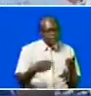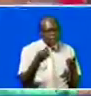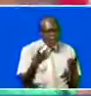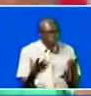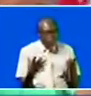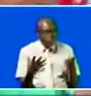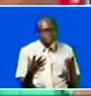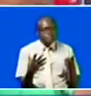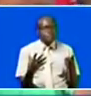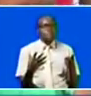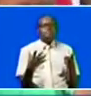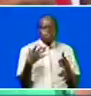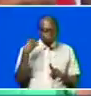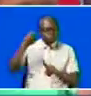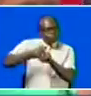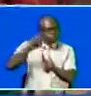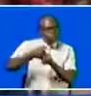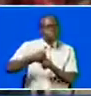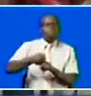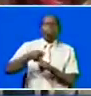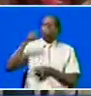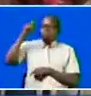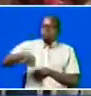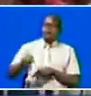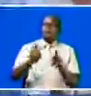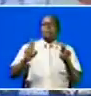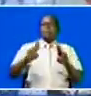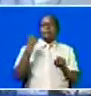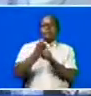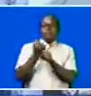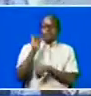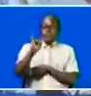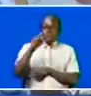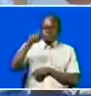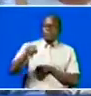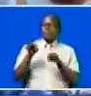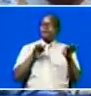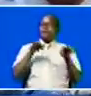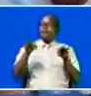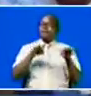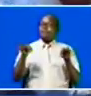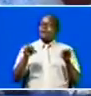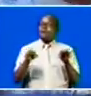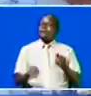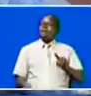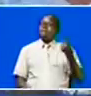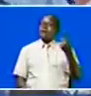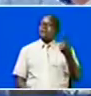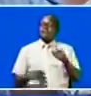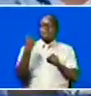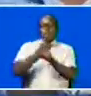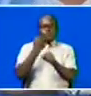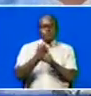namna gani? A fight he says he is more than ready for. You must explain. Na ule wa kwanza